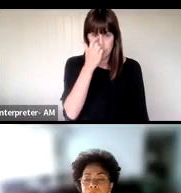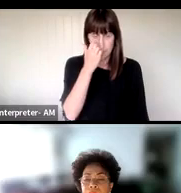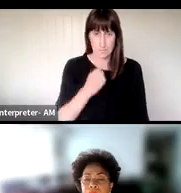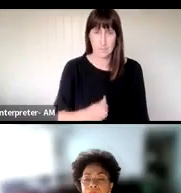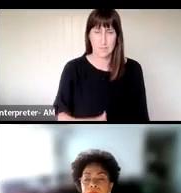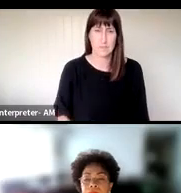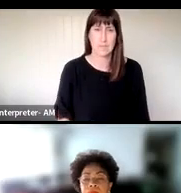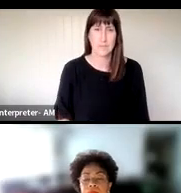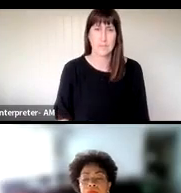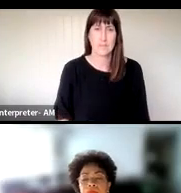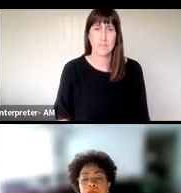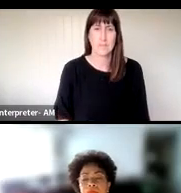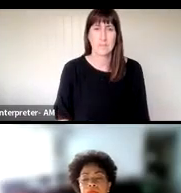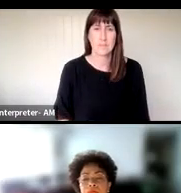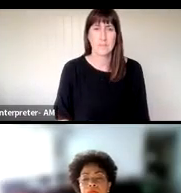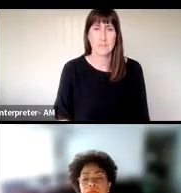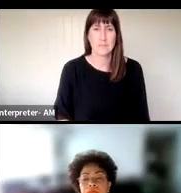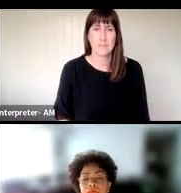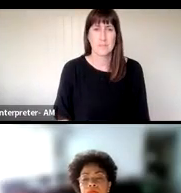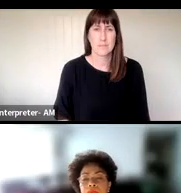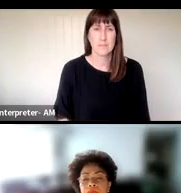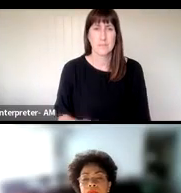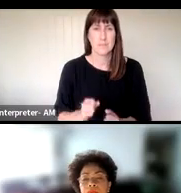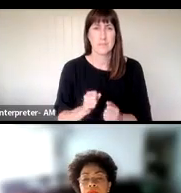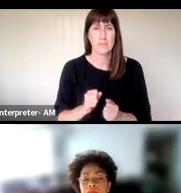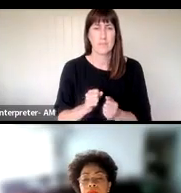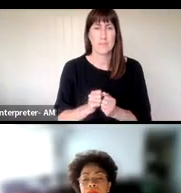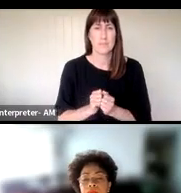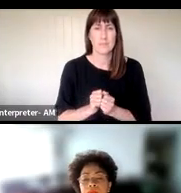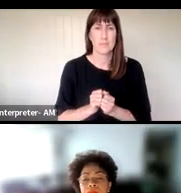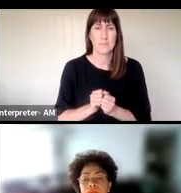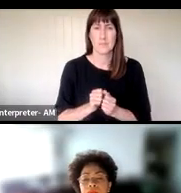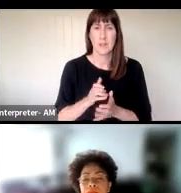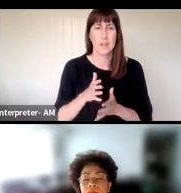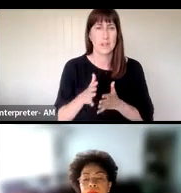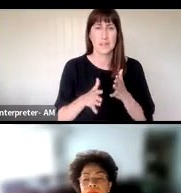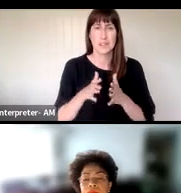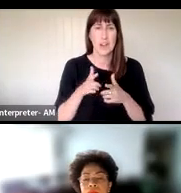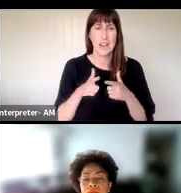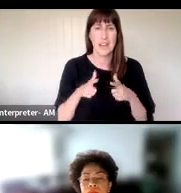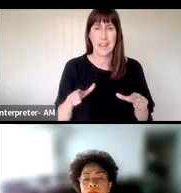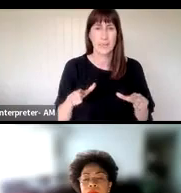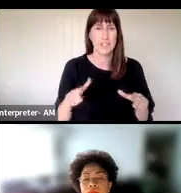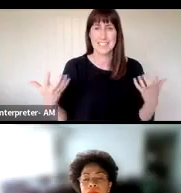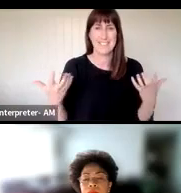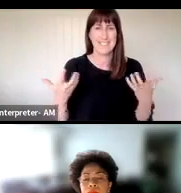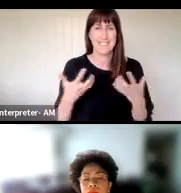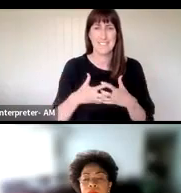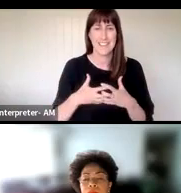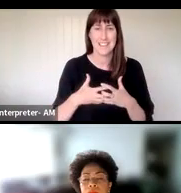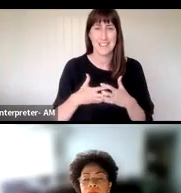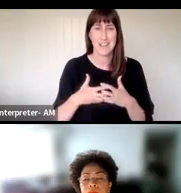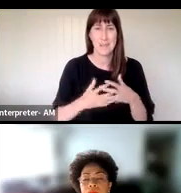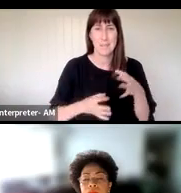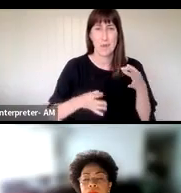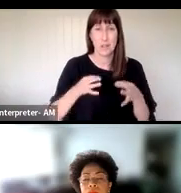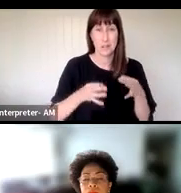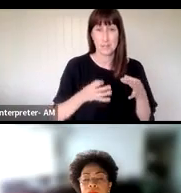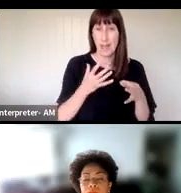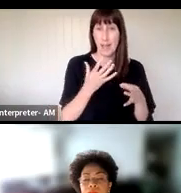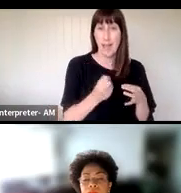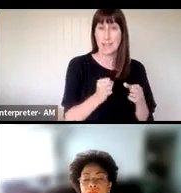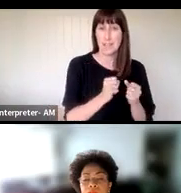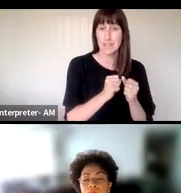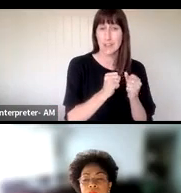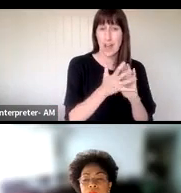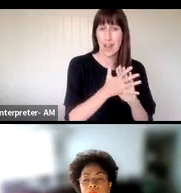Okay. So, sign language doesn't fit in politics. Now, we've got the sign language board, but it's not a